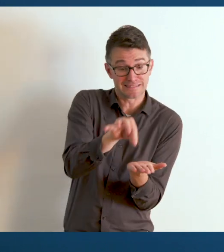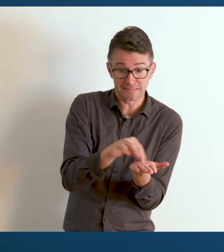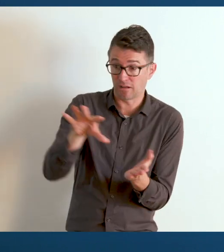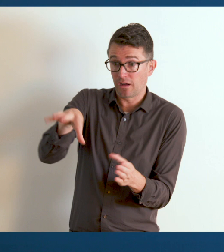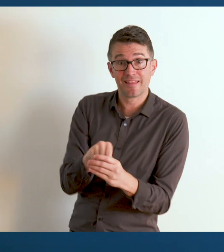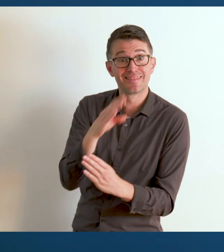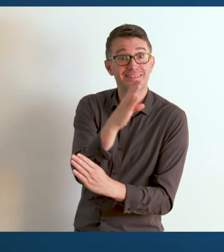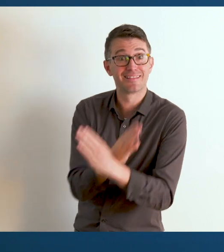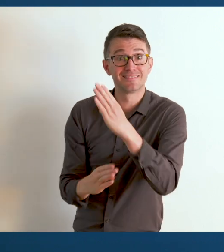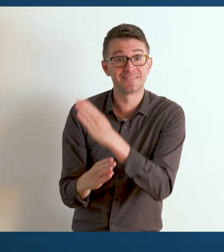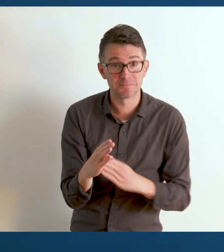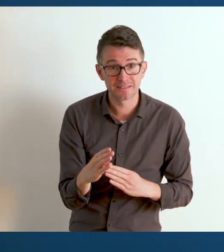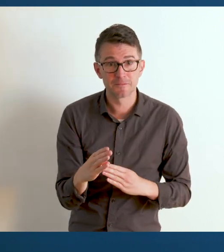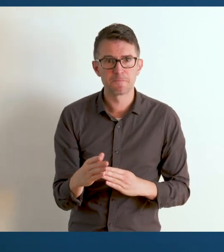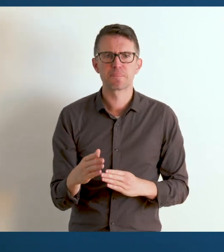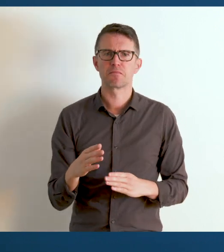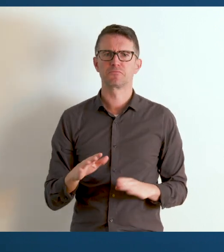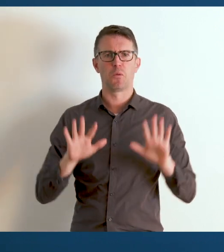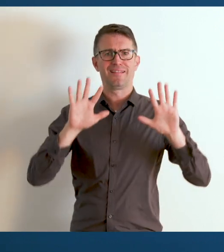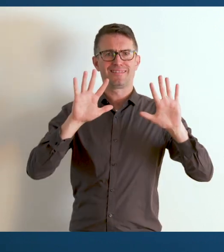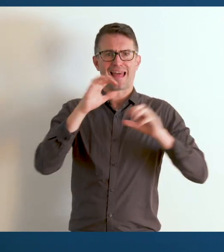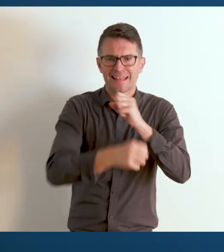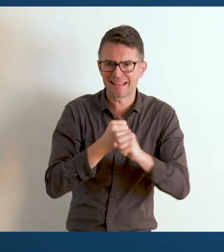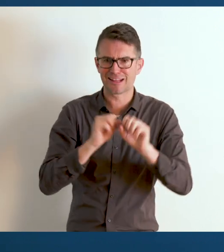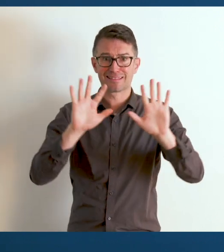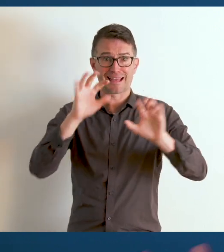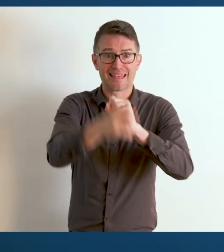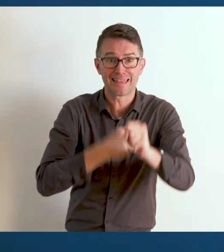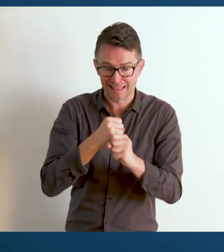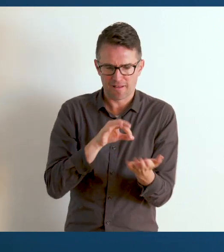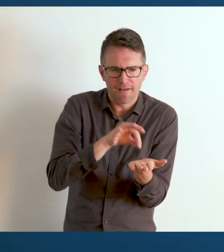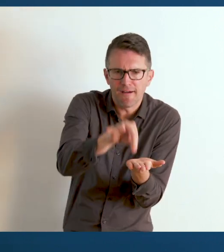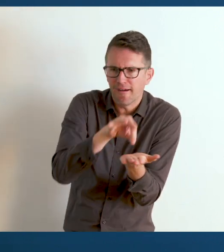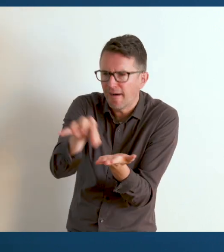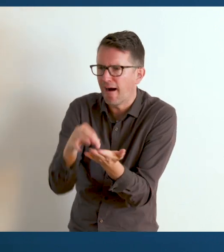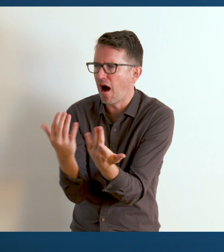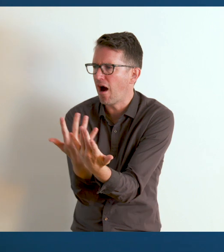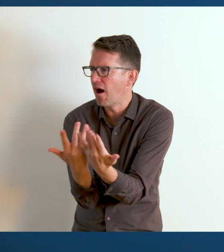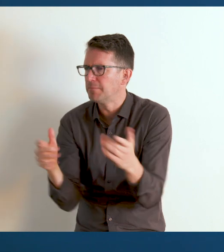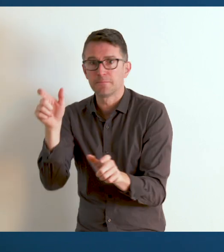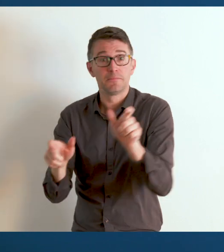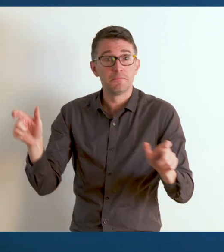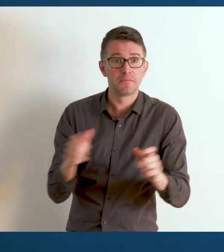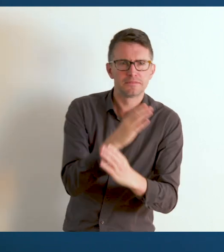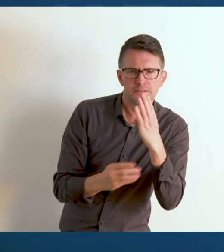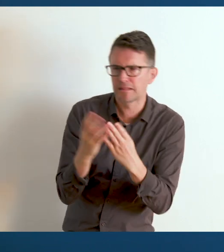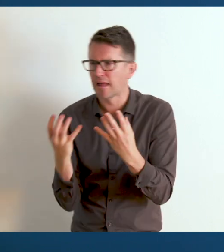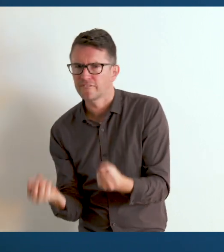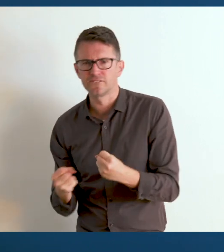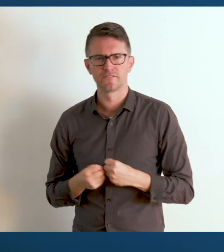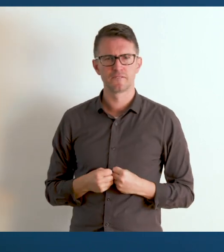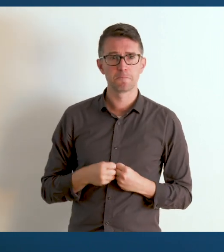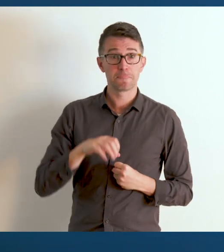through a census. They're conducted regularly with wide intervals, but every 10